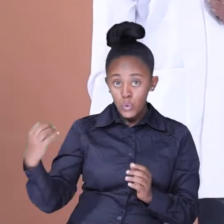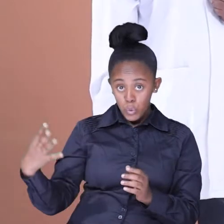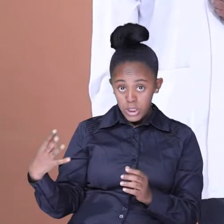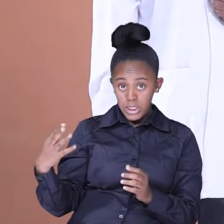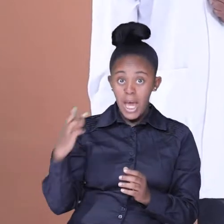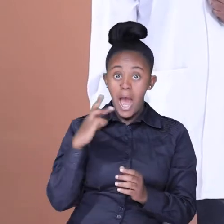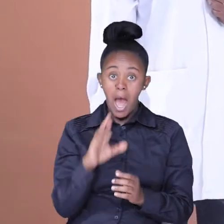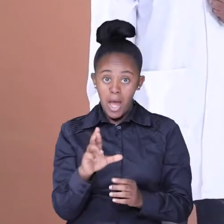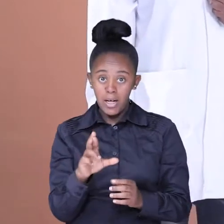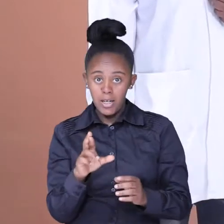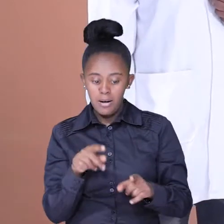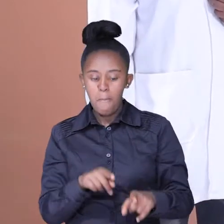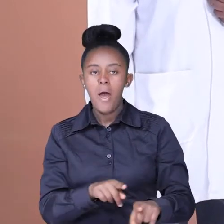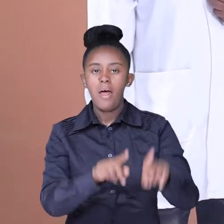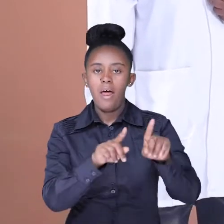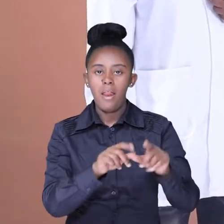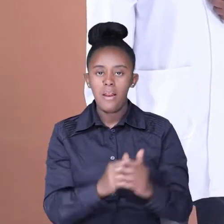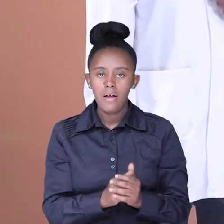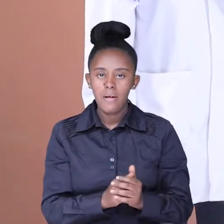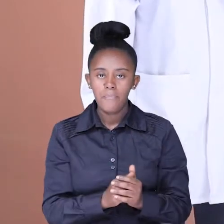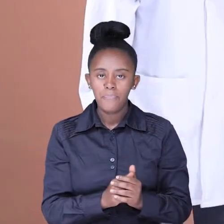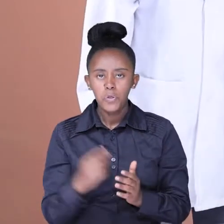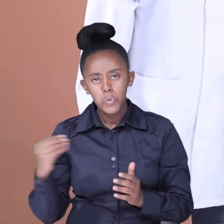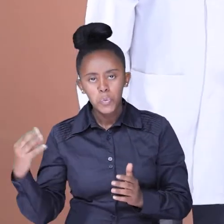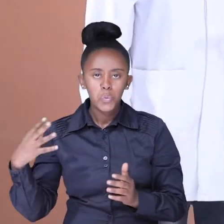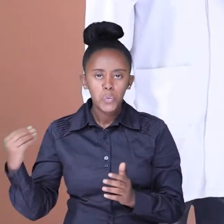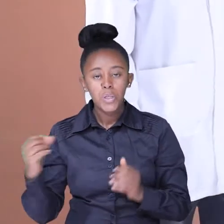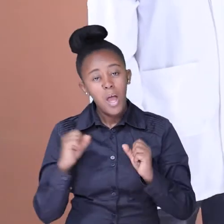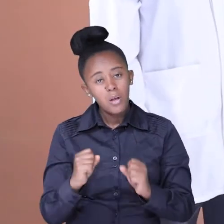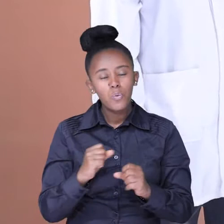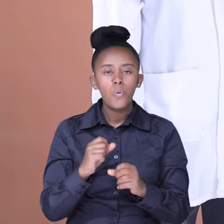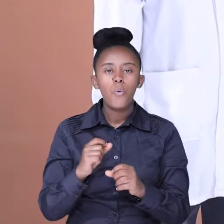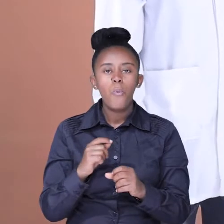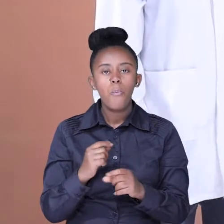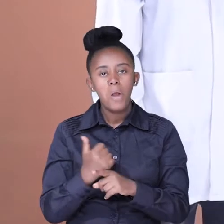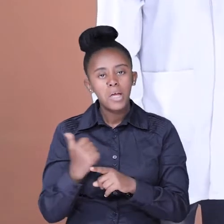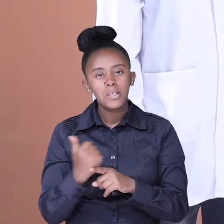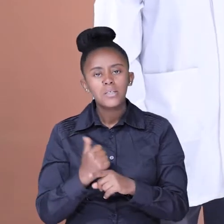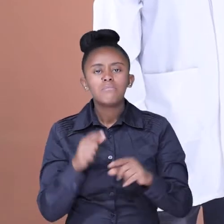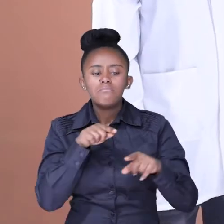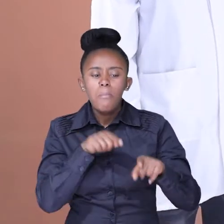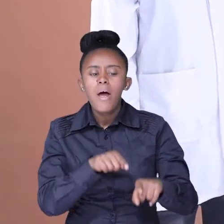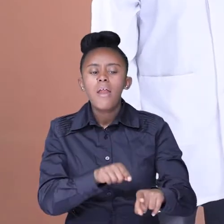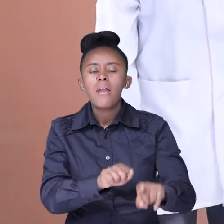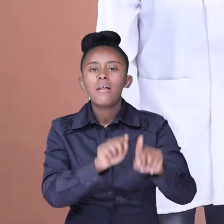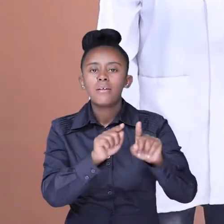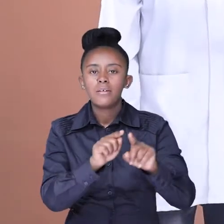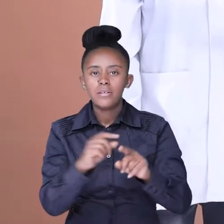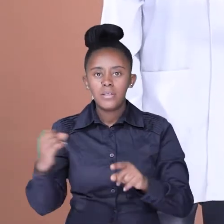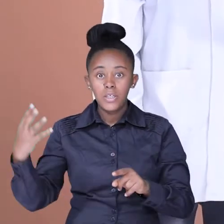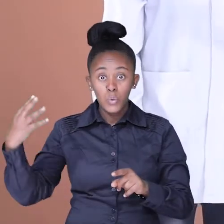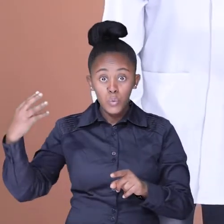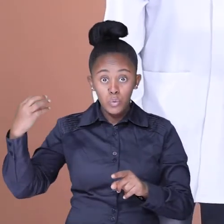parallel? Student, can you practice when the two wires are parallel? If you switch off